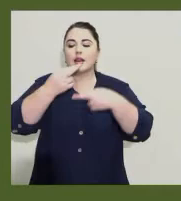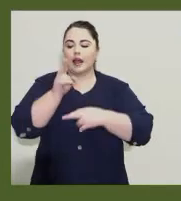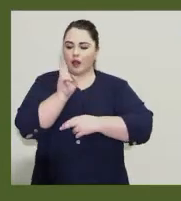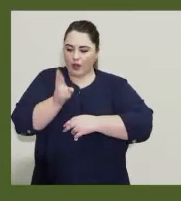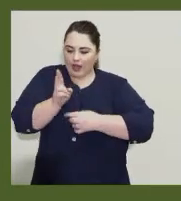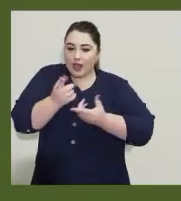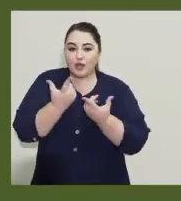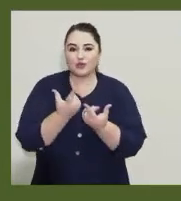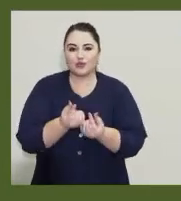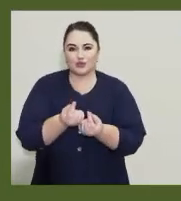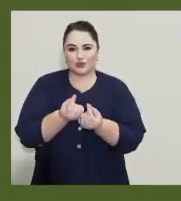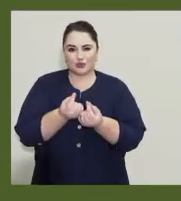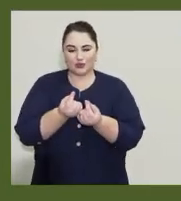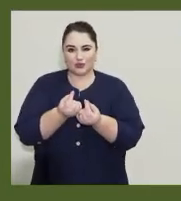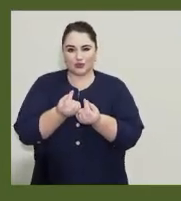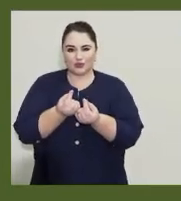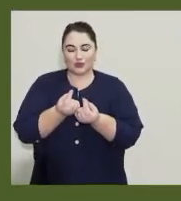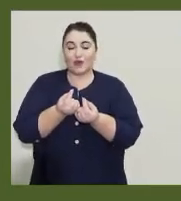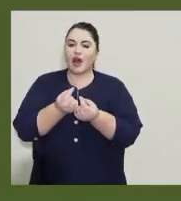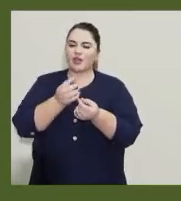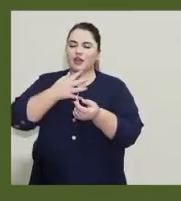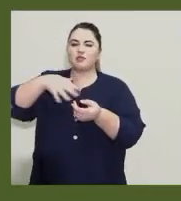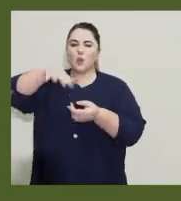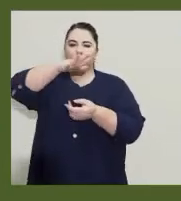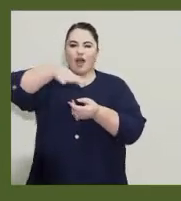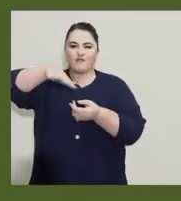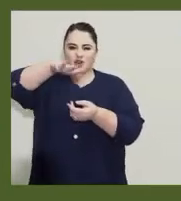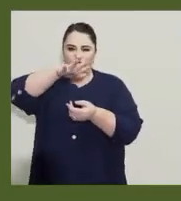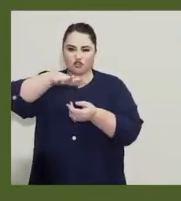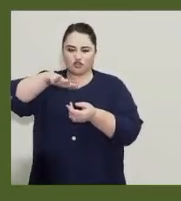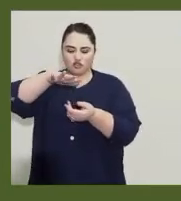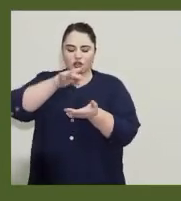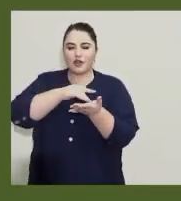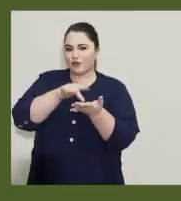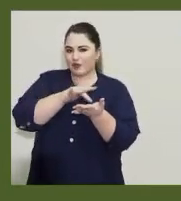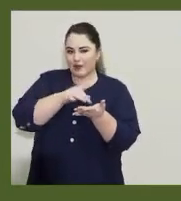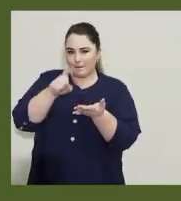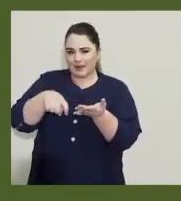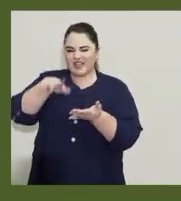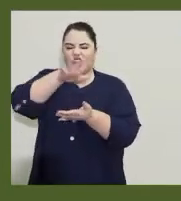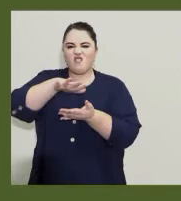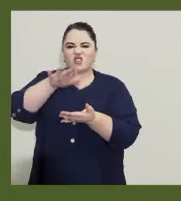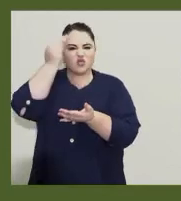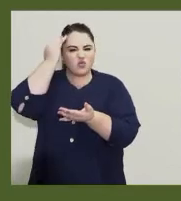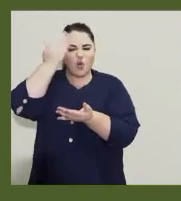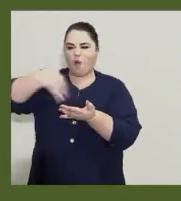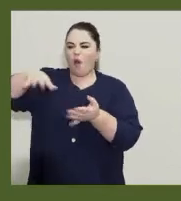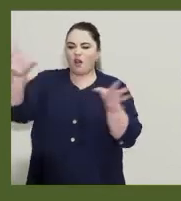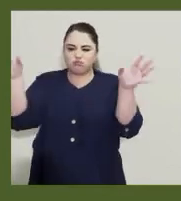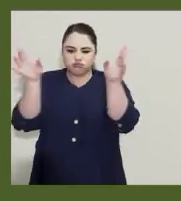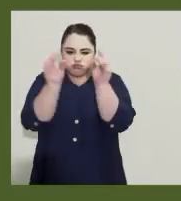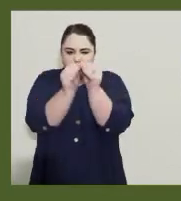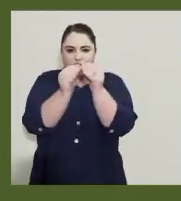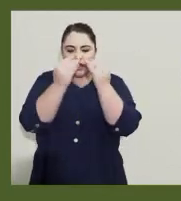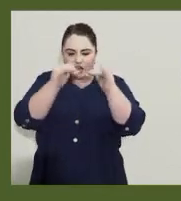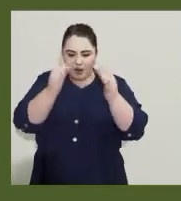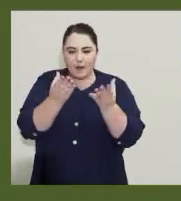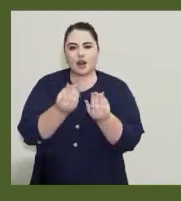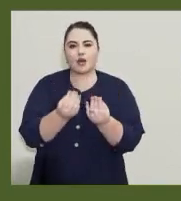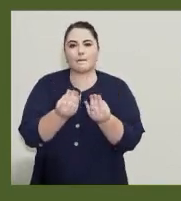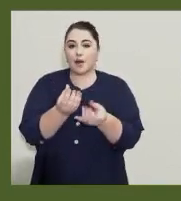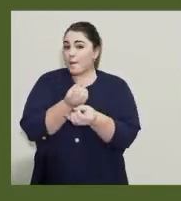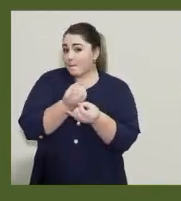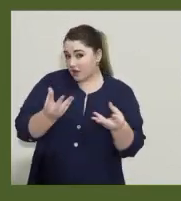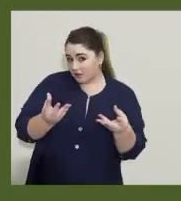repeat the investigation, and then you take the average. Now, you know what average is? You just add them all up